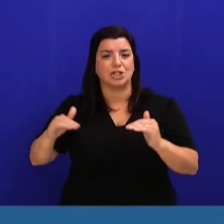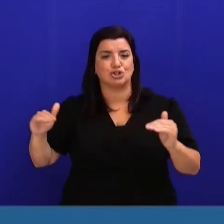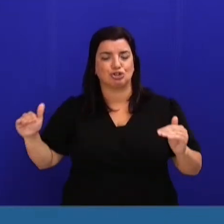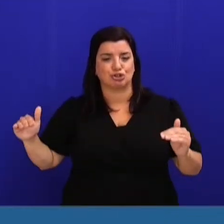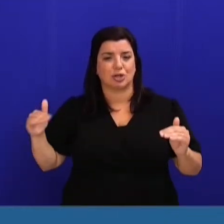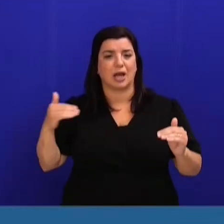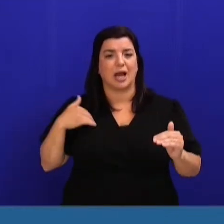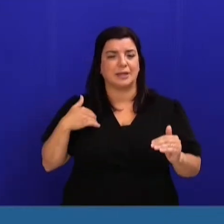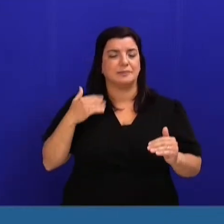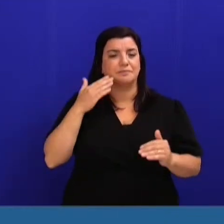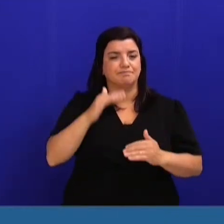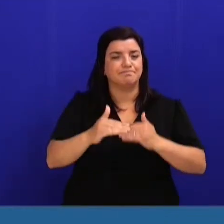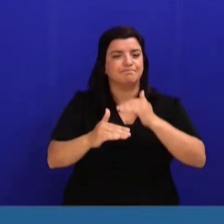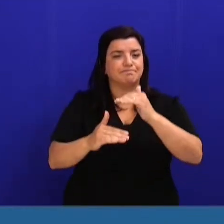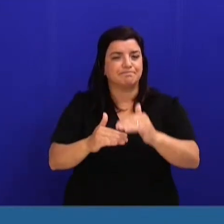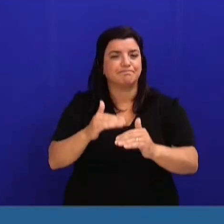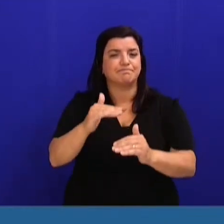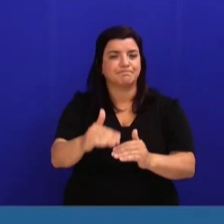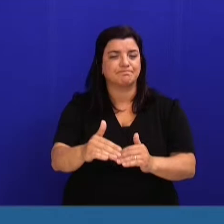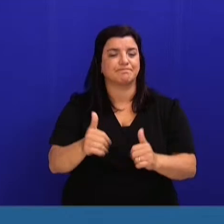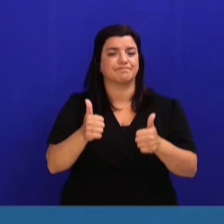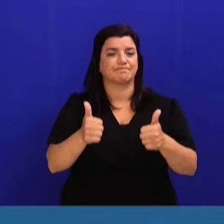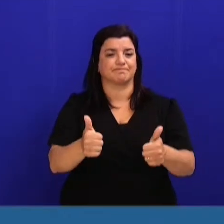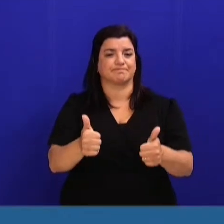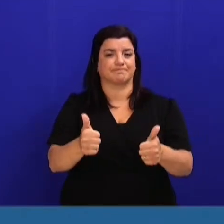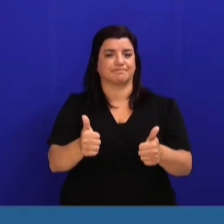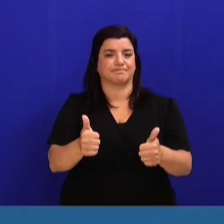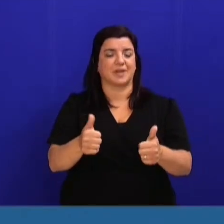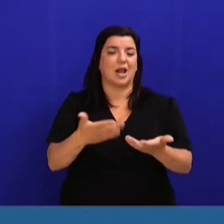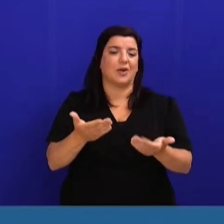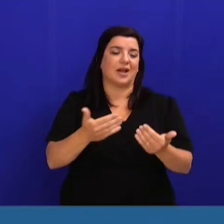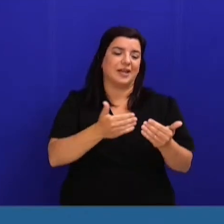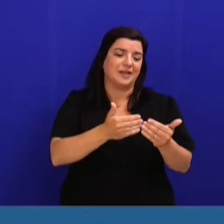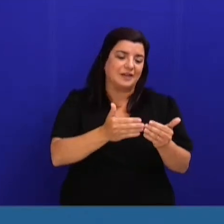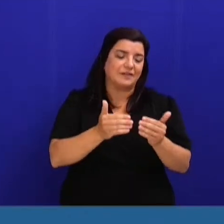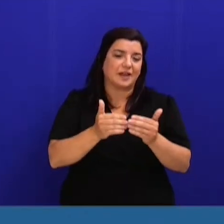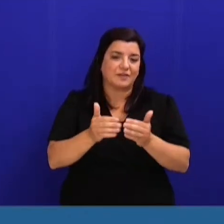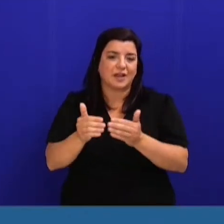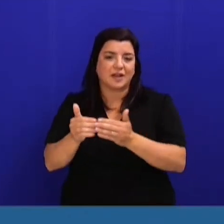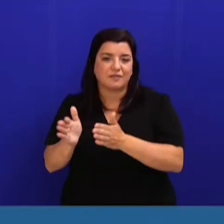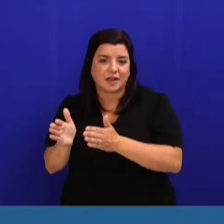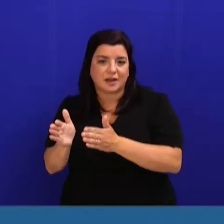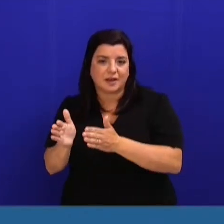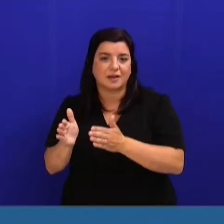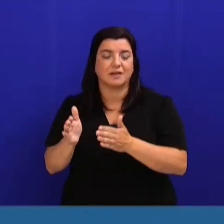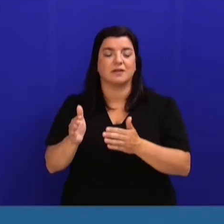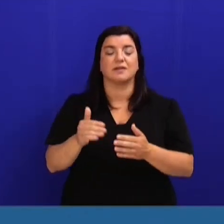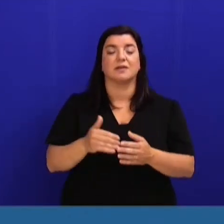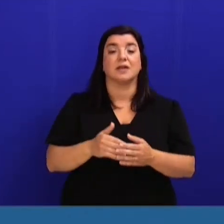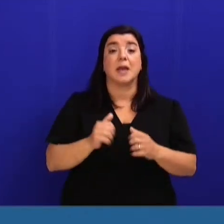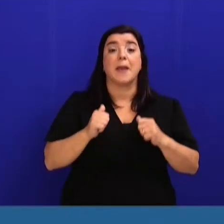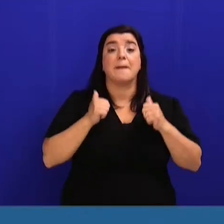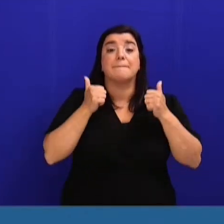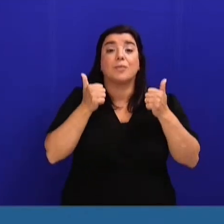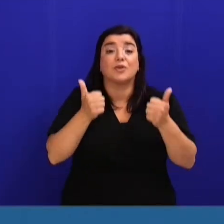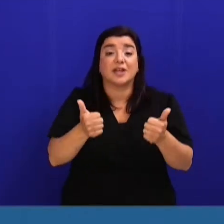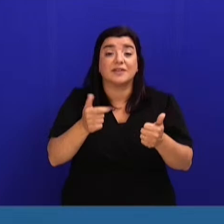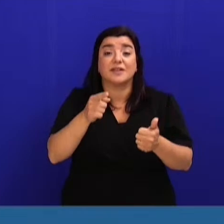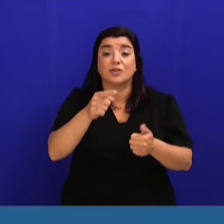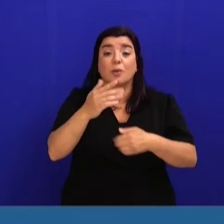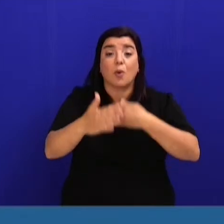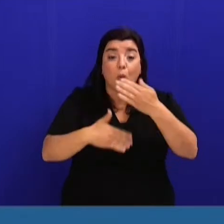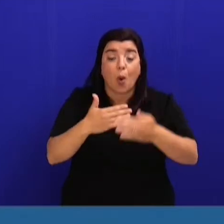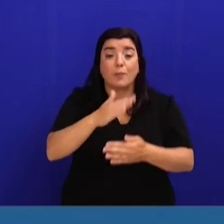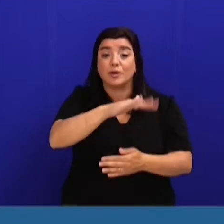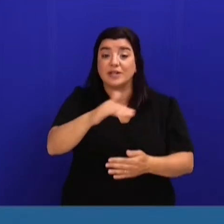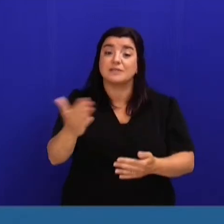il-mod qegħdin mixjin li bil-mod nagħmlu wkoll ir-relaxation measures. Però nfakkarkom kemm huwa importanti li tibqgħu tiġu titlaqmu u